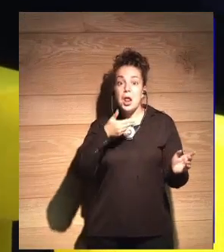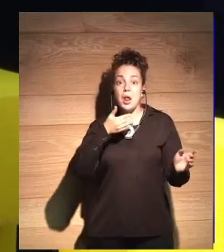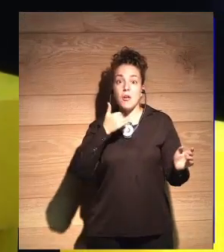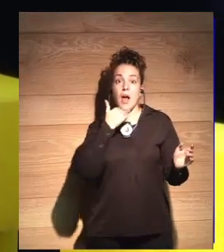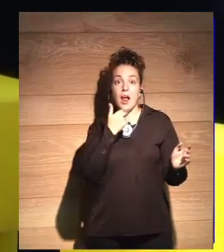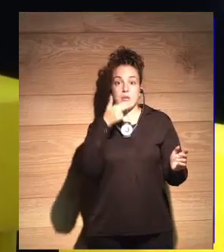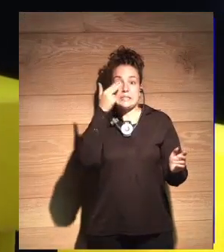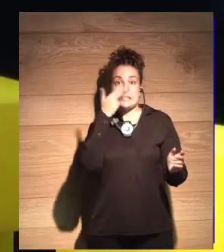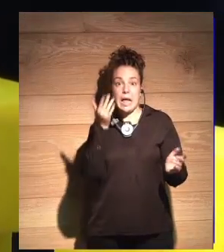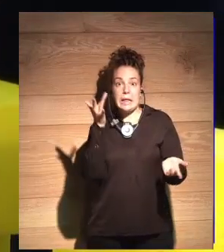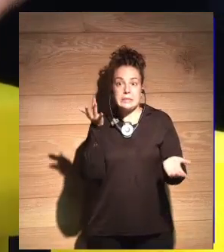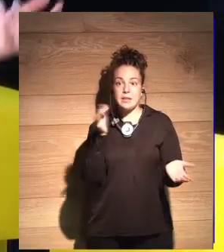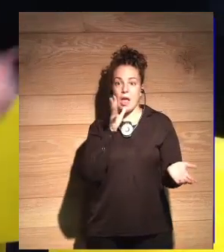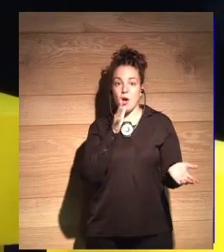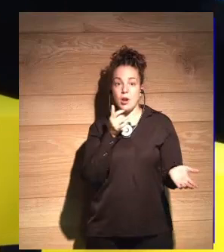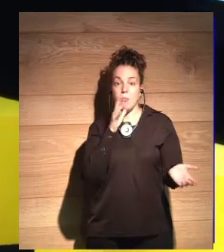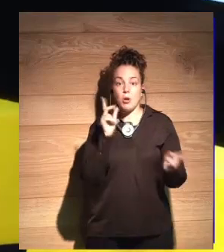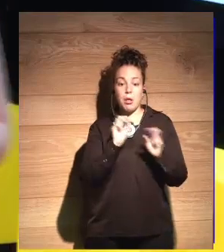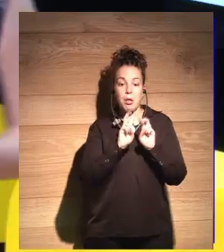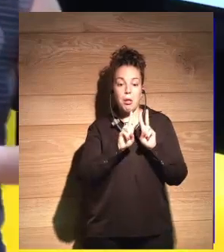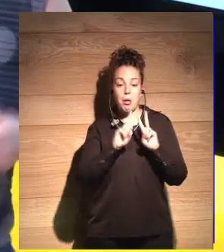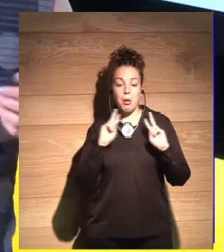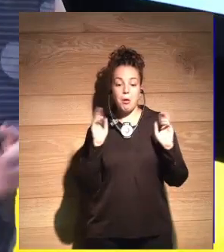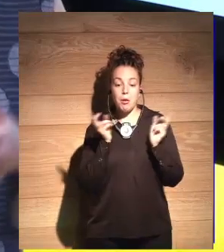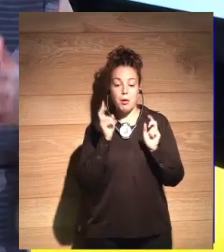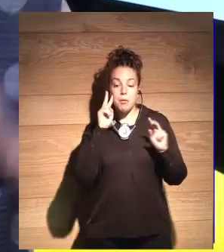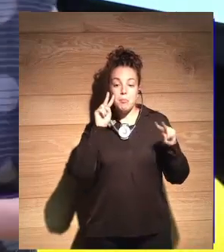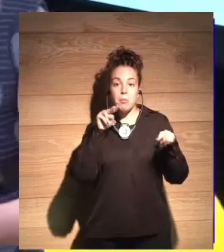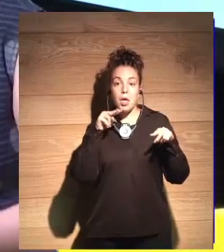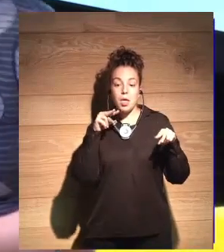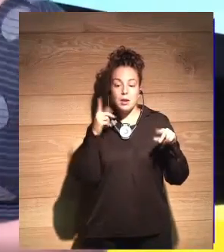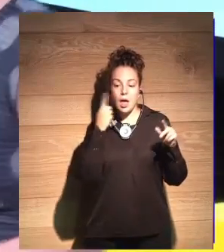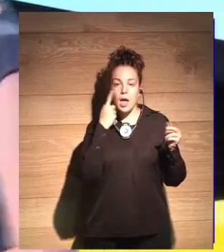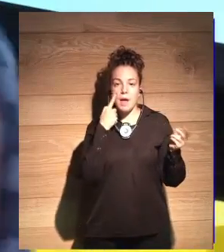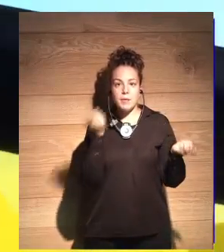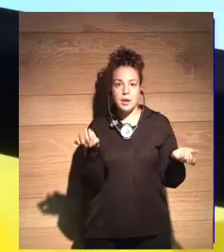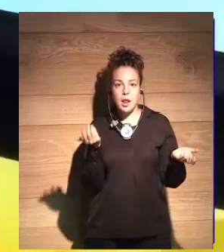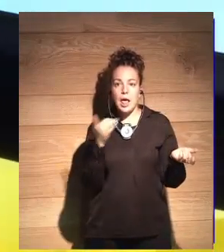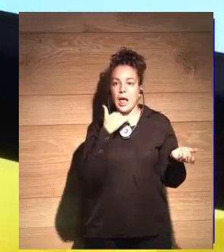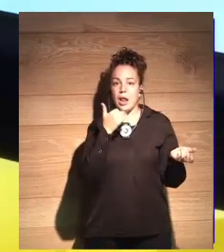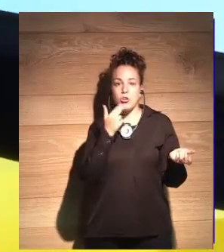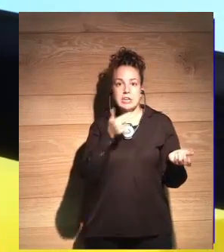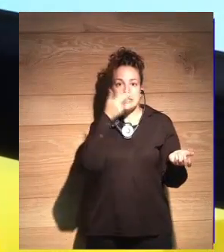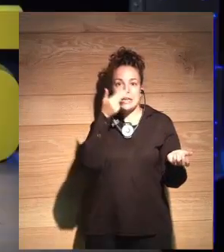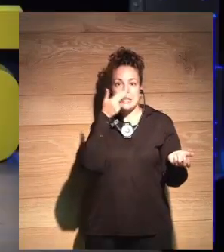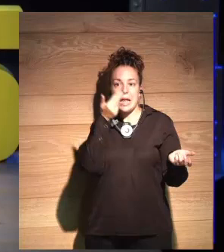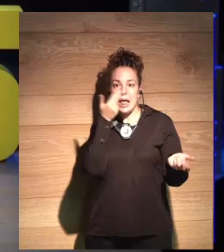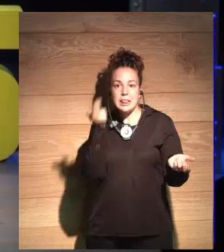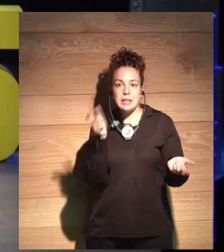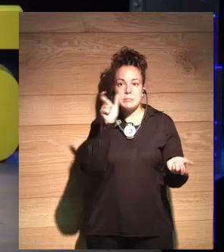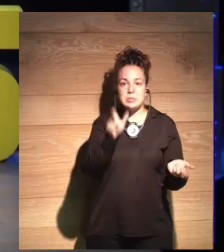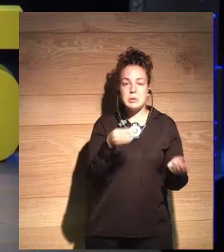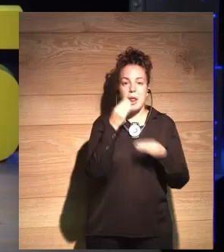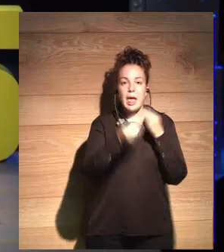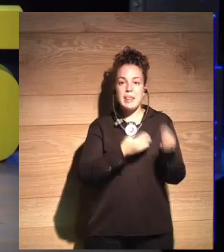I wonder where someone's doing something interesting. And they would go on a scavenger hunt and they would find the department where somebody